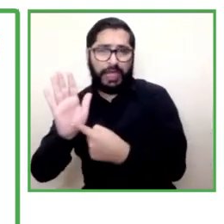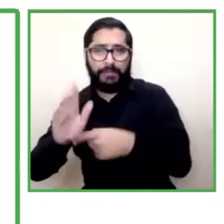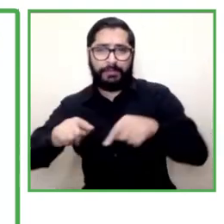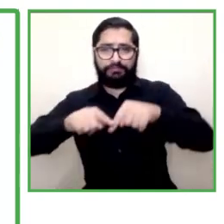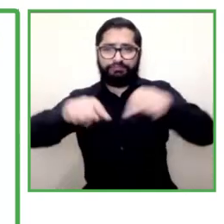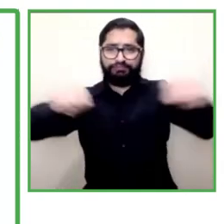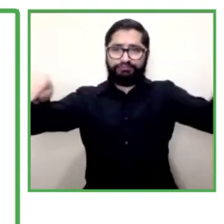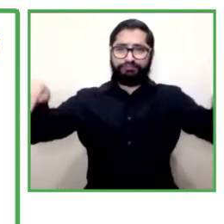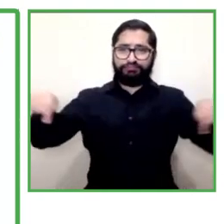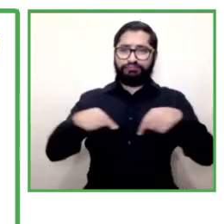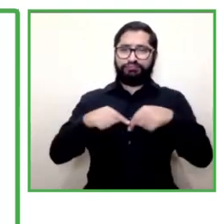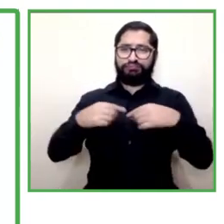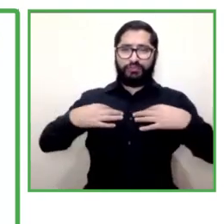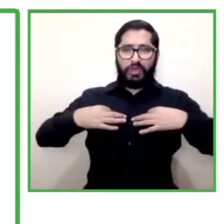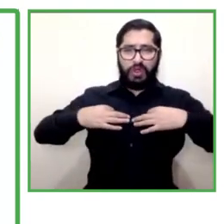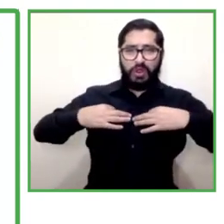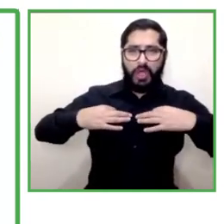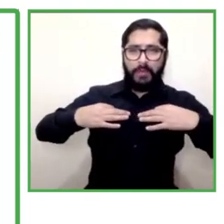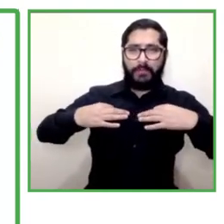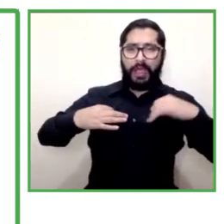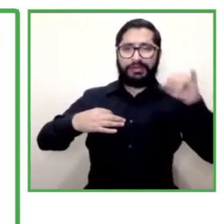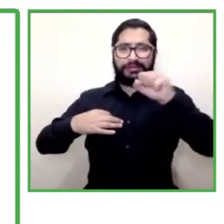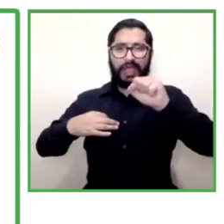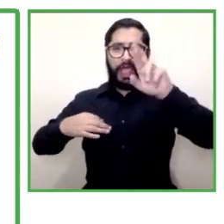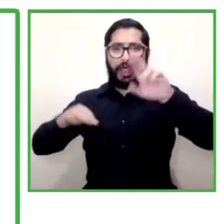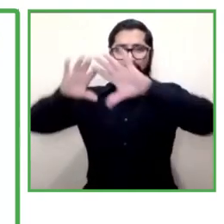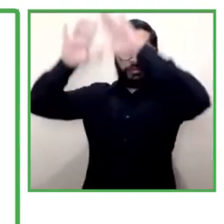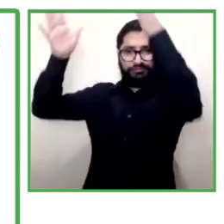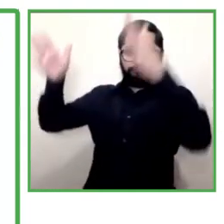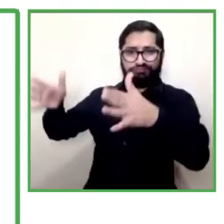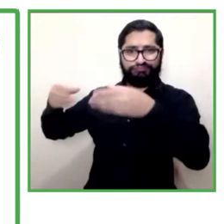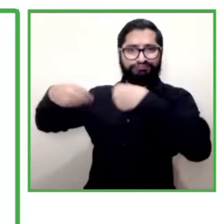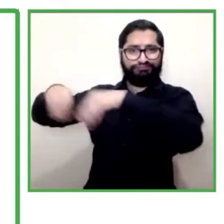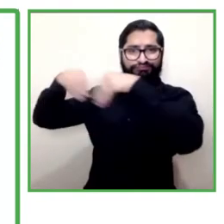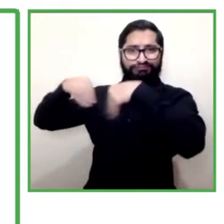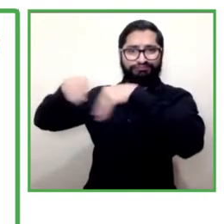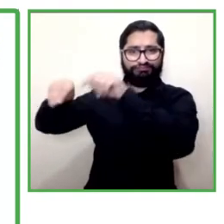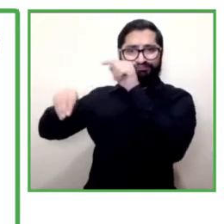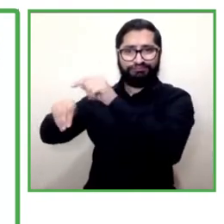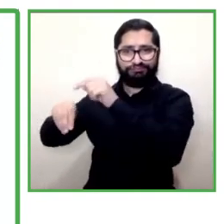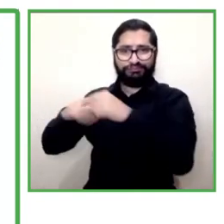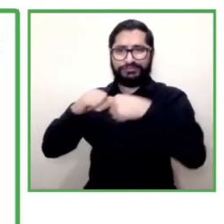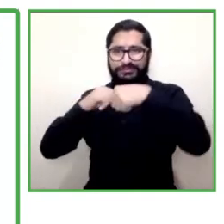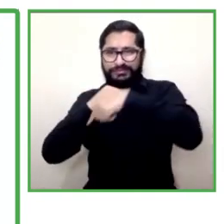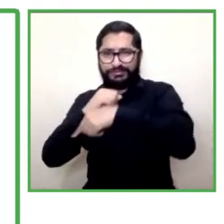navigation. First, a brief info about the route is provided, and during the route, they are